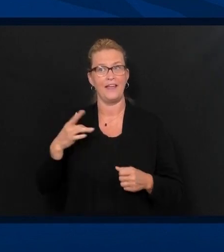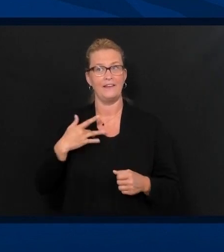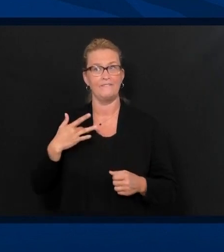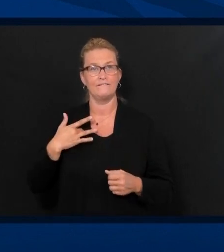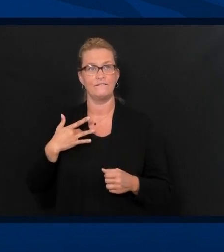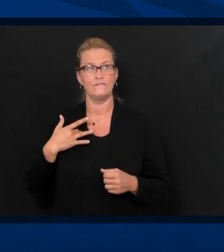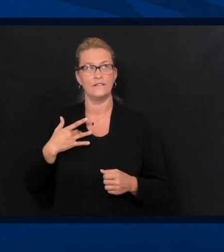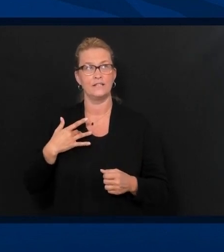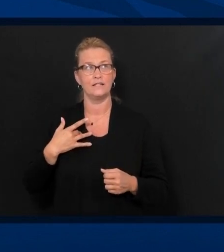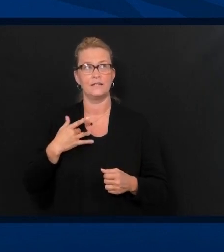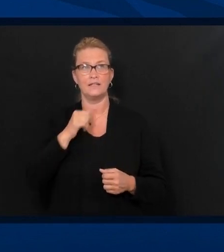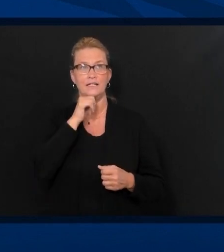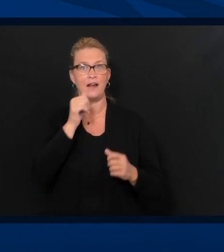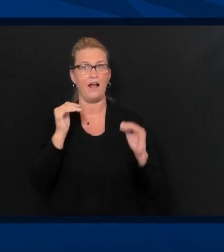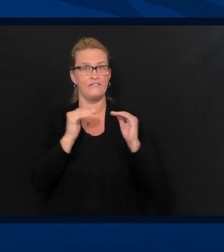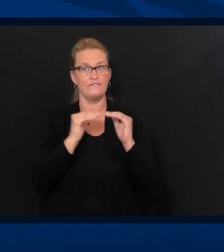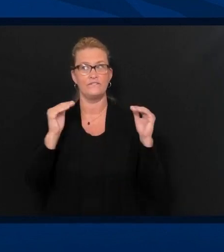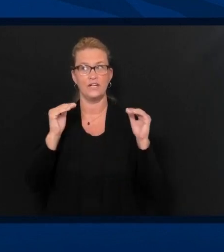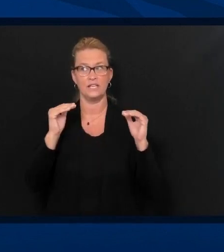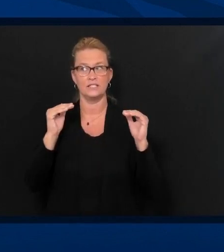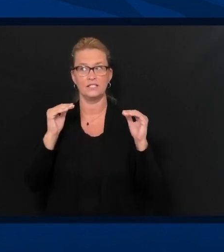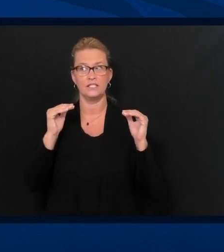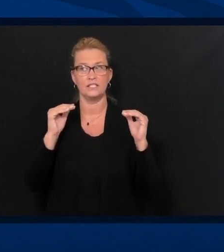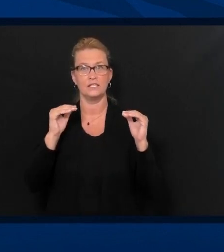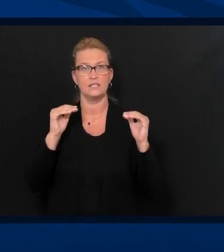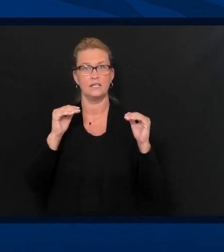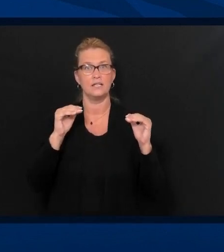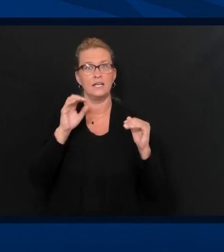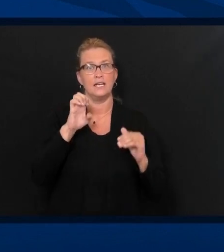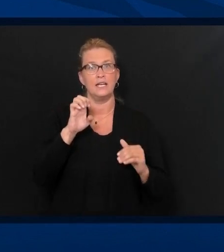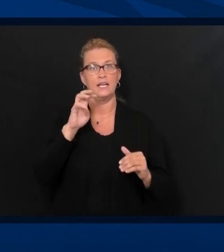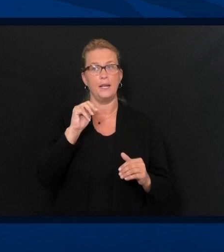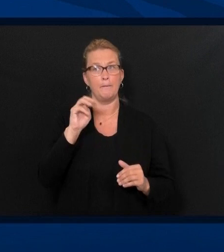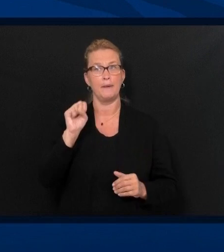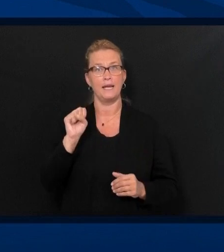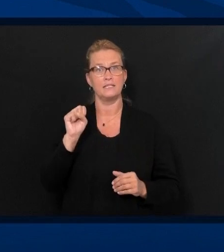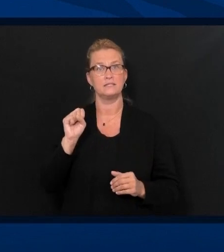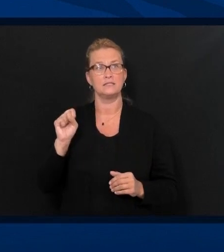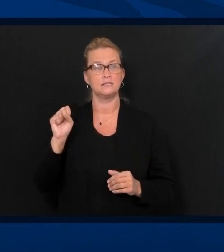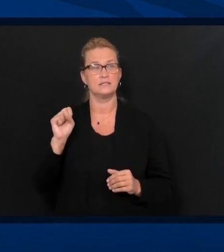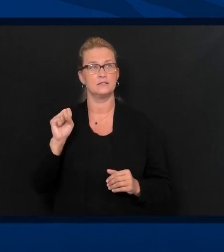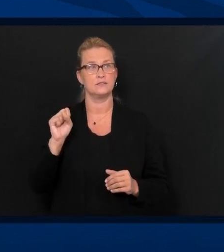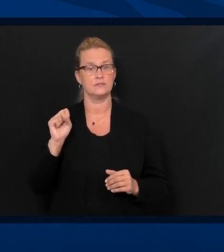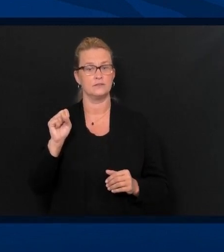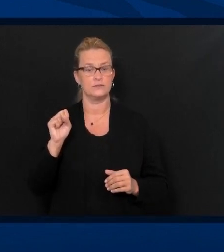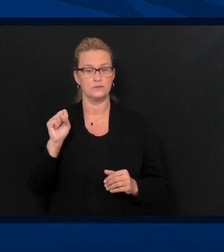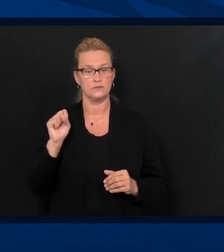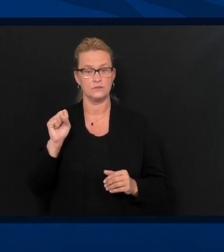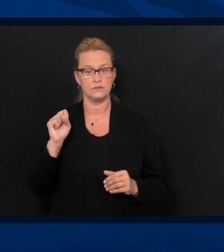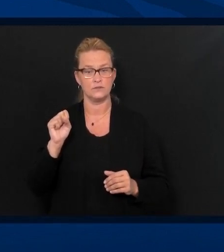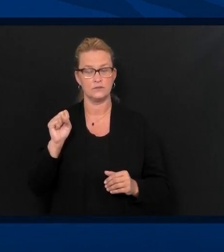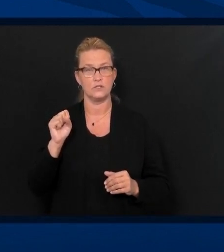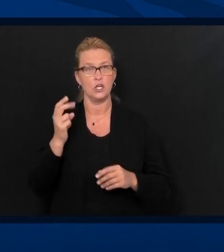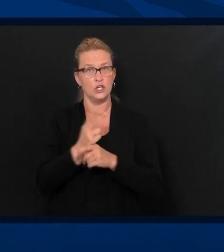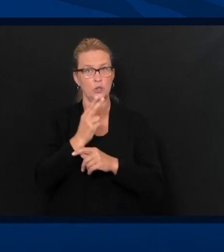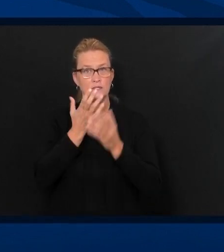being unfairly kind of targeted, EMSs, when they feel that they've been wearing masks and